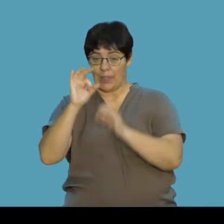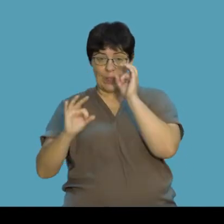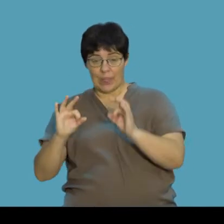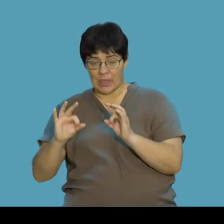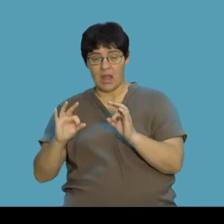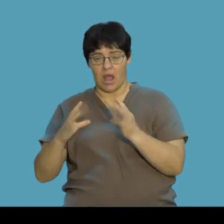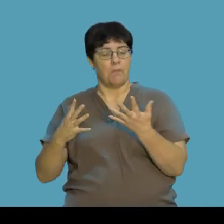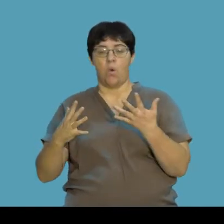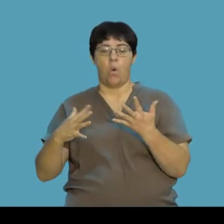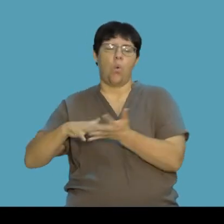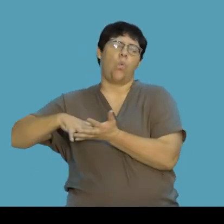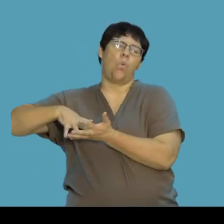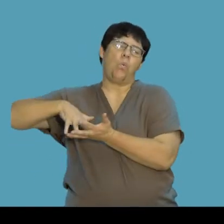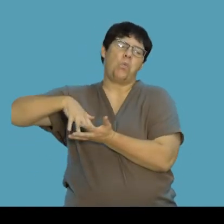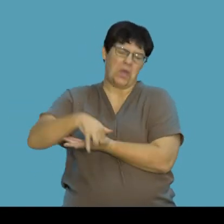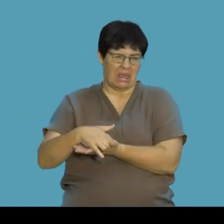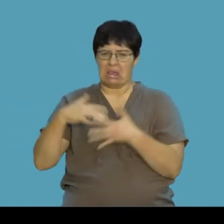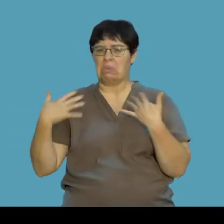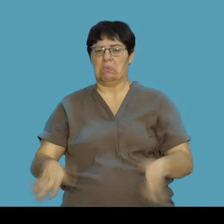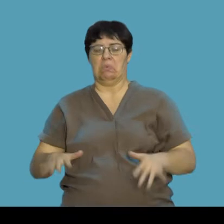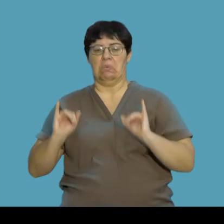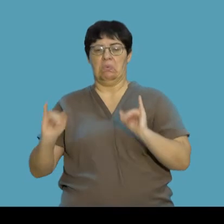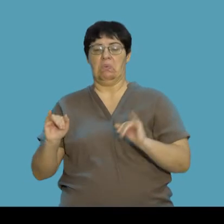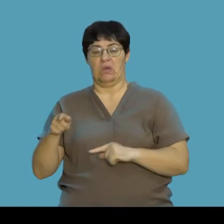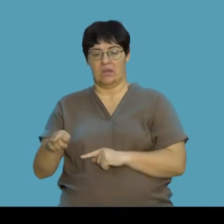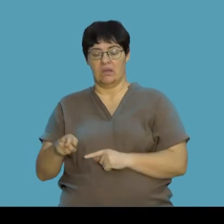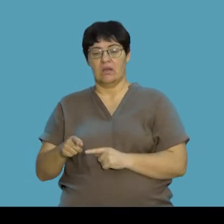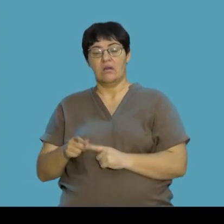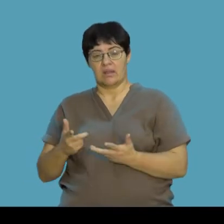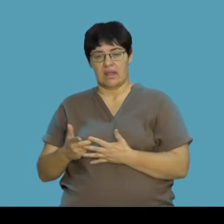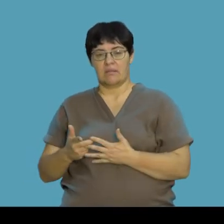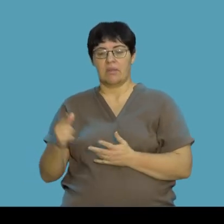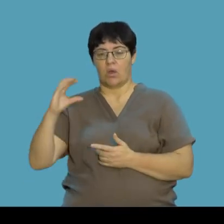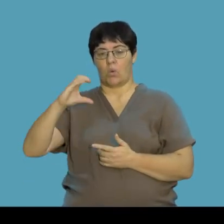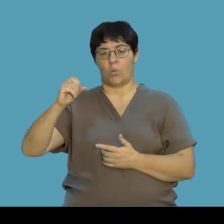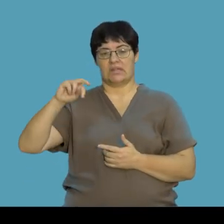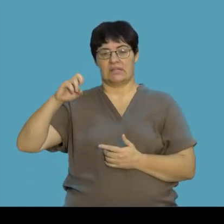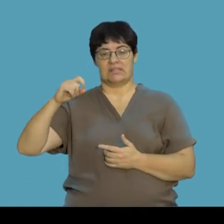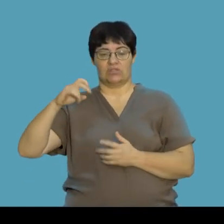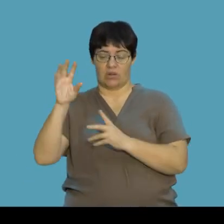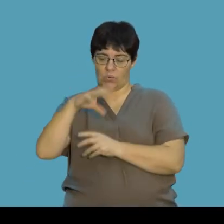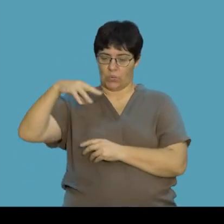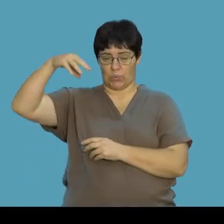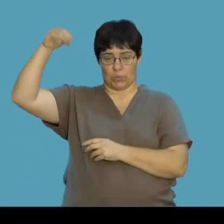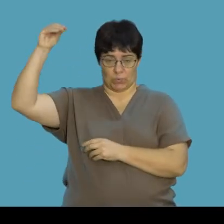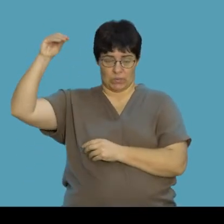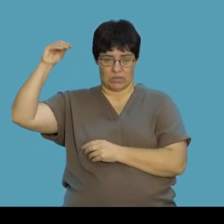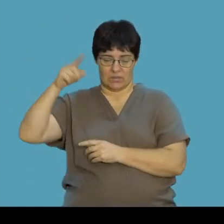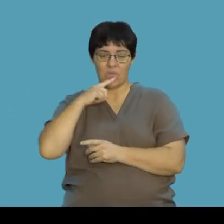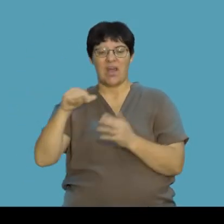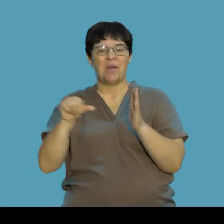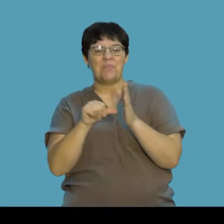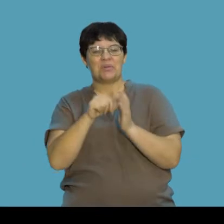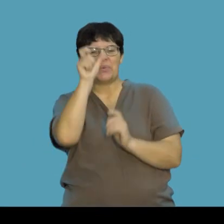of that substance, they become actually weaker. And then the opposite of that is actually condensation, which is one of the key terms that